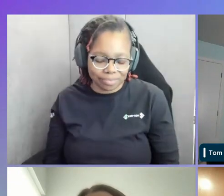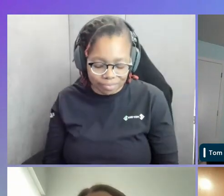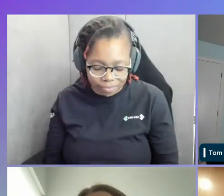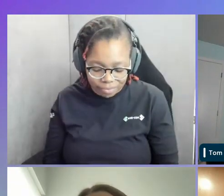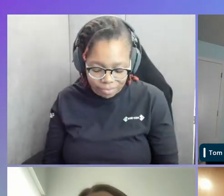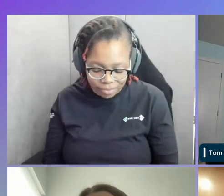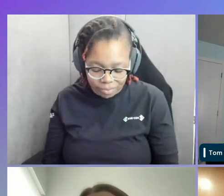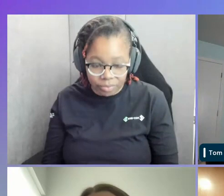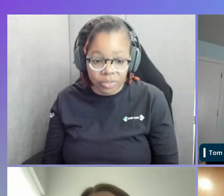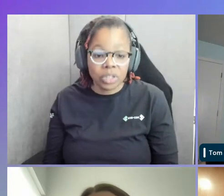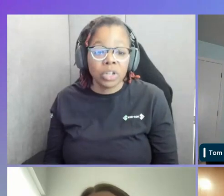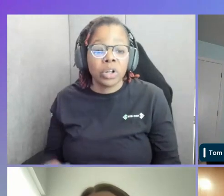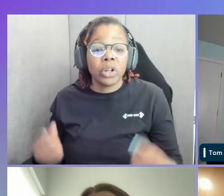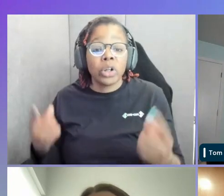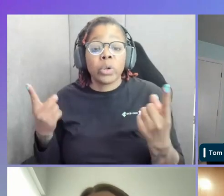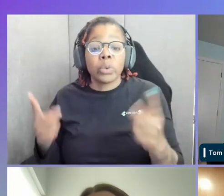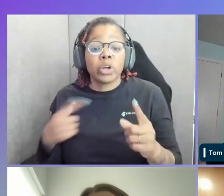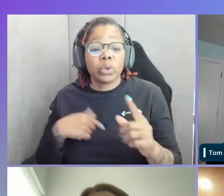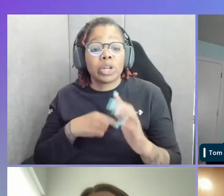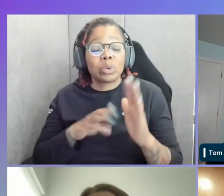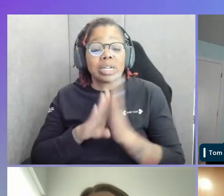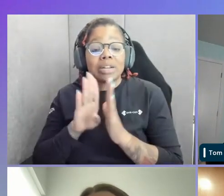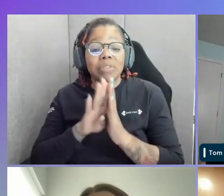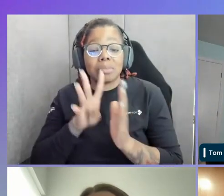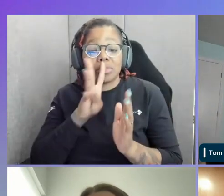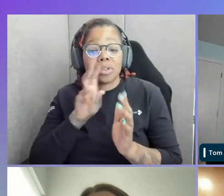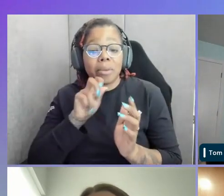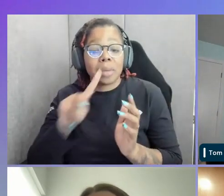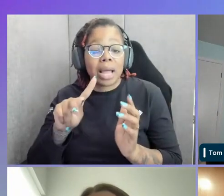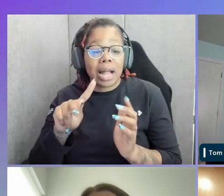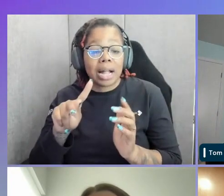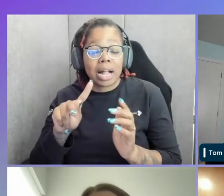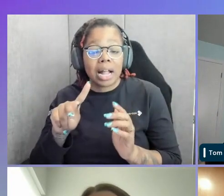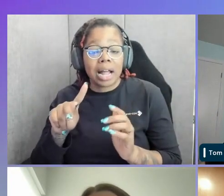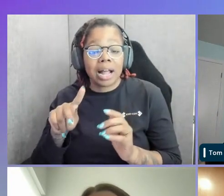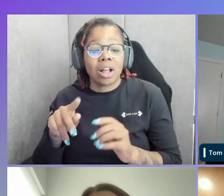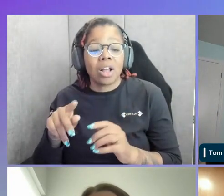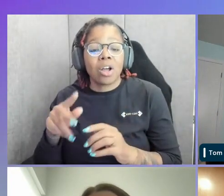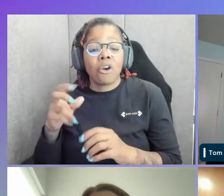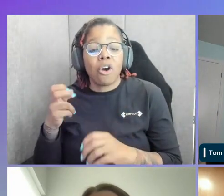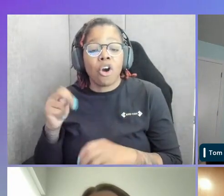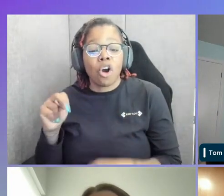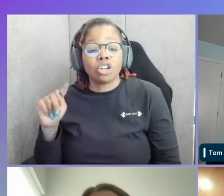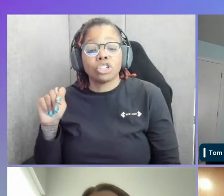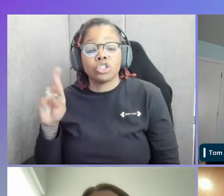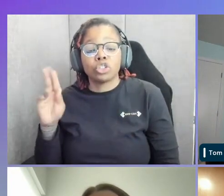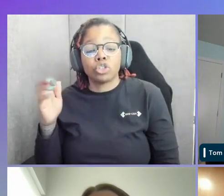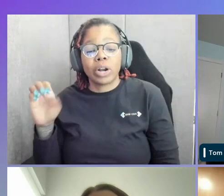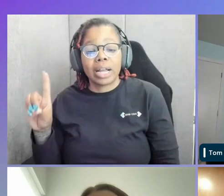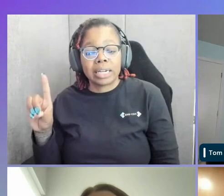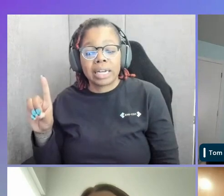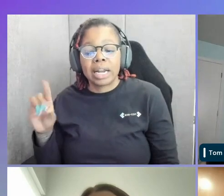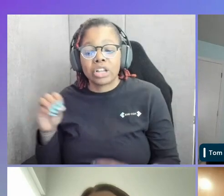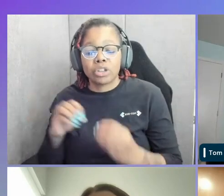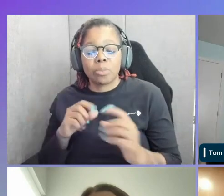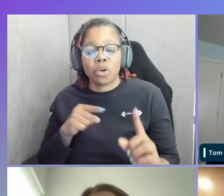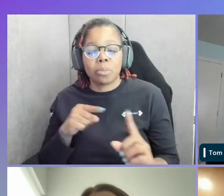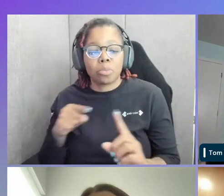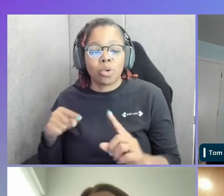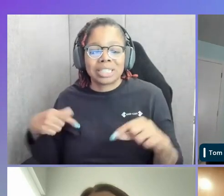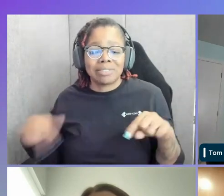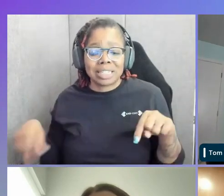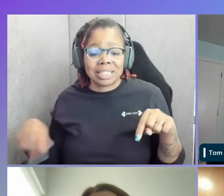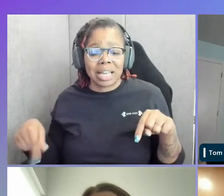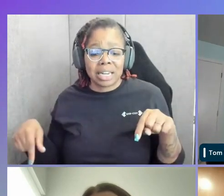Also, when we were developing talkback on tread, there were more points of